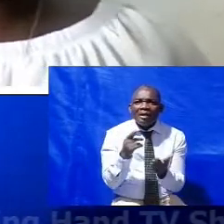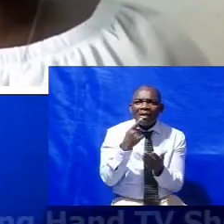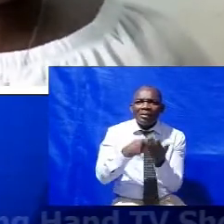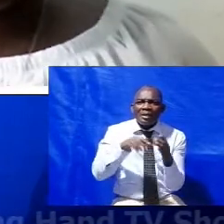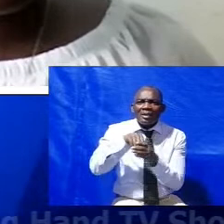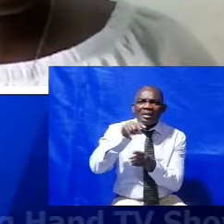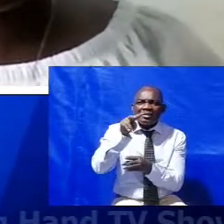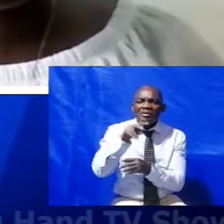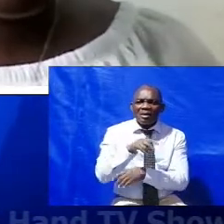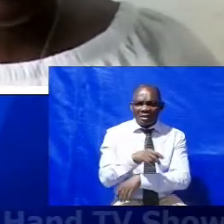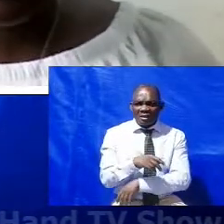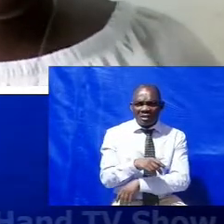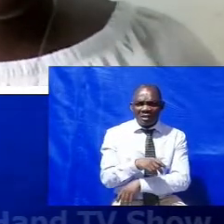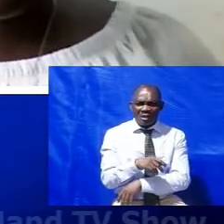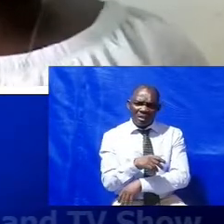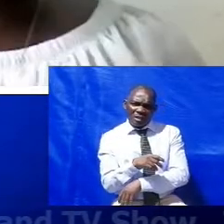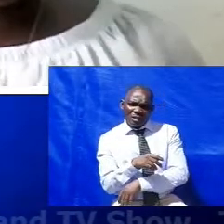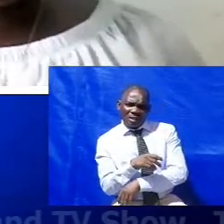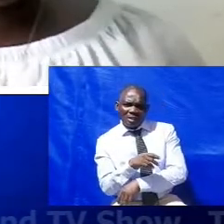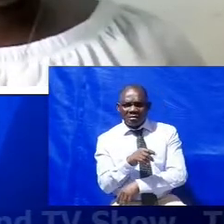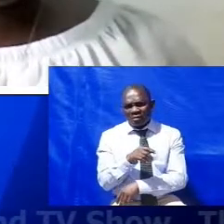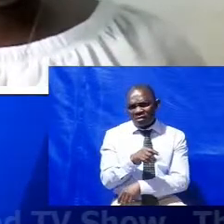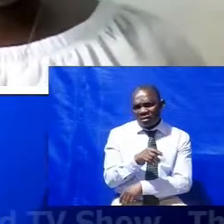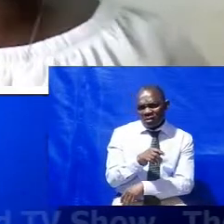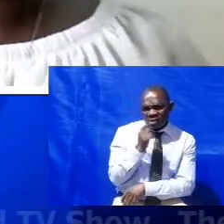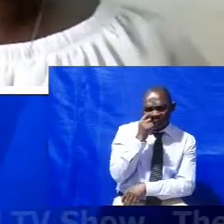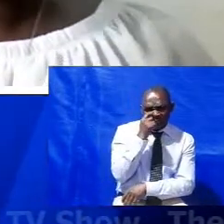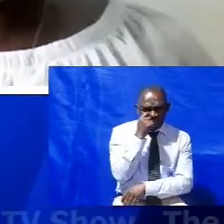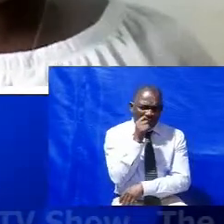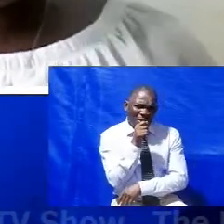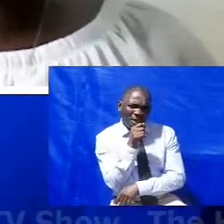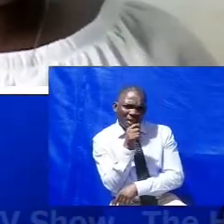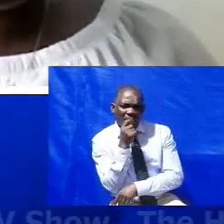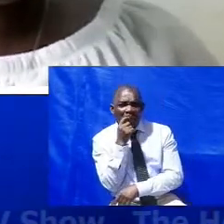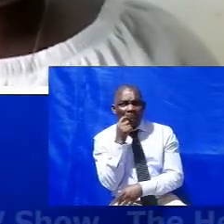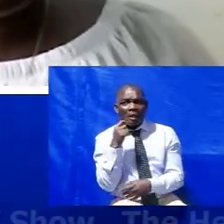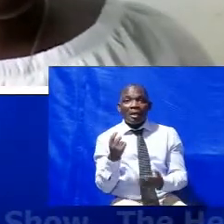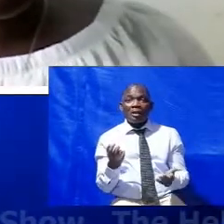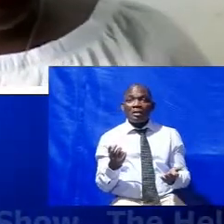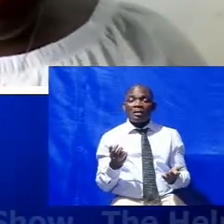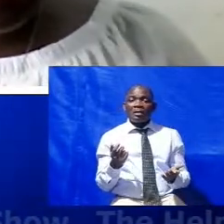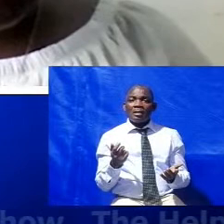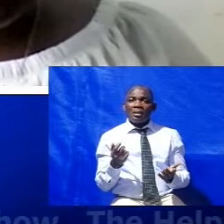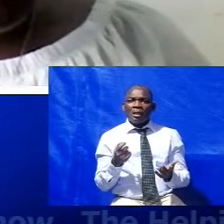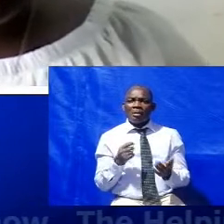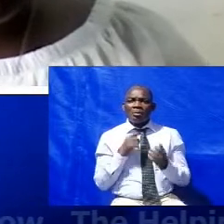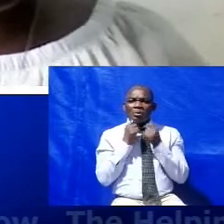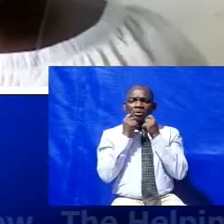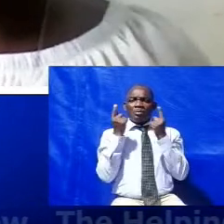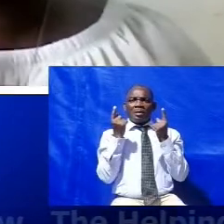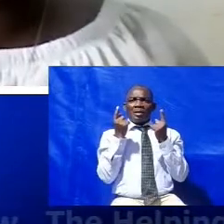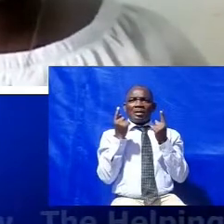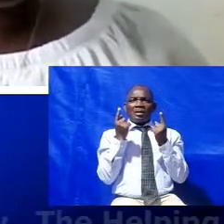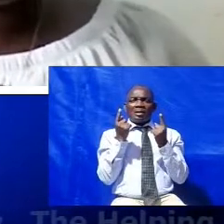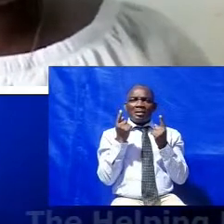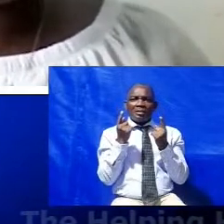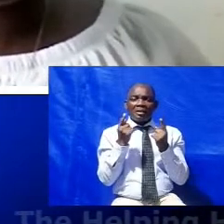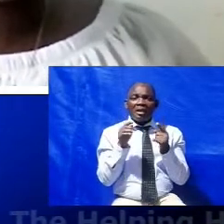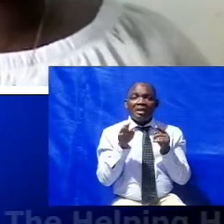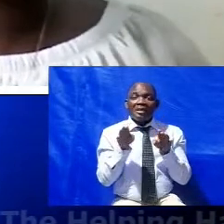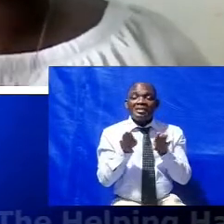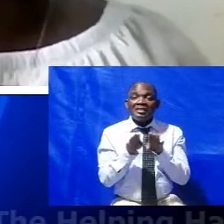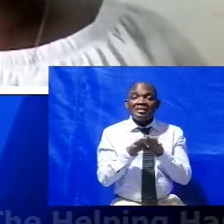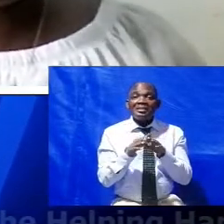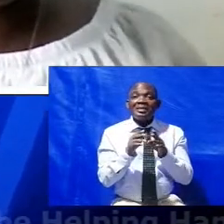so the culture shock was real. Like, wow. And then I was also used to traditional meals, like